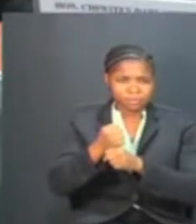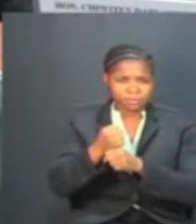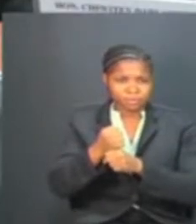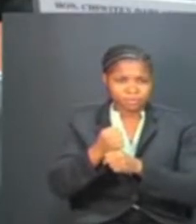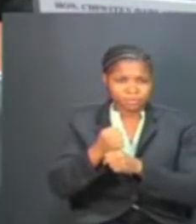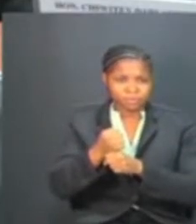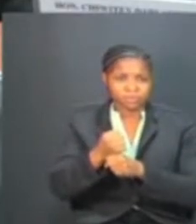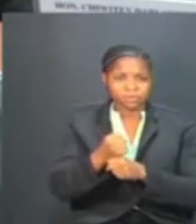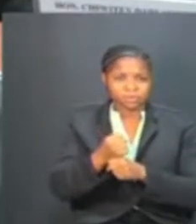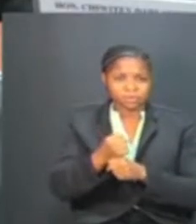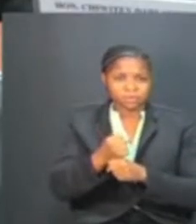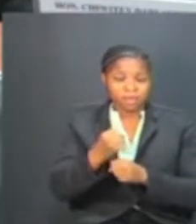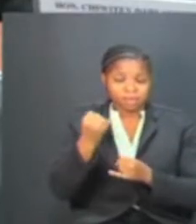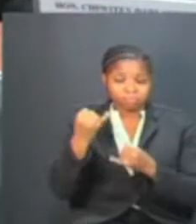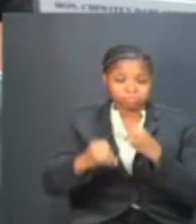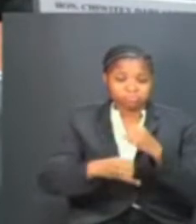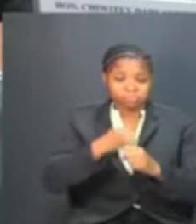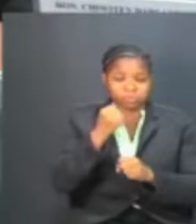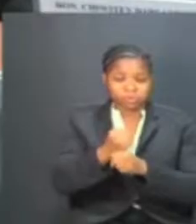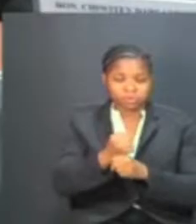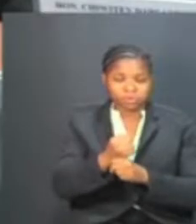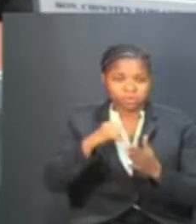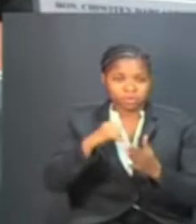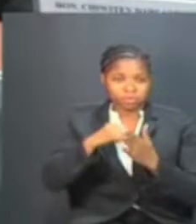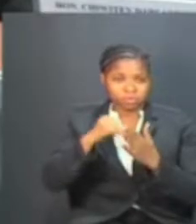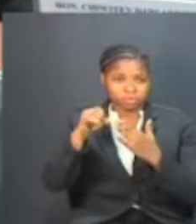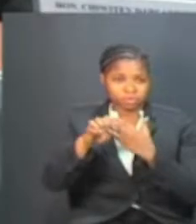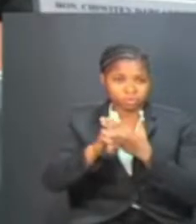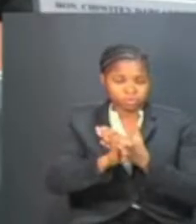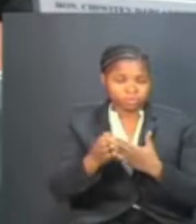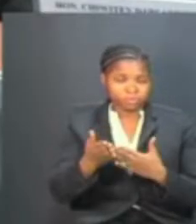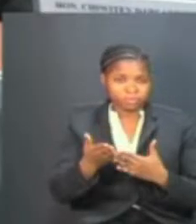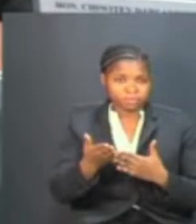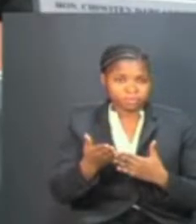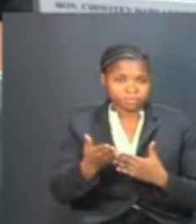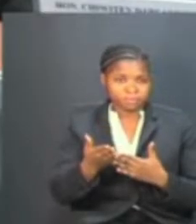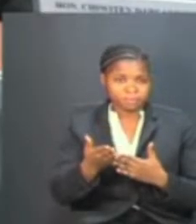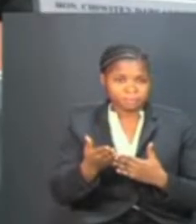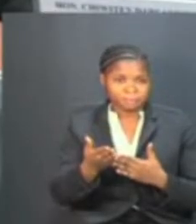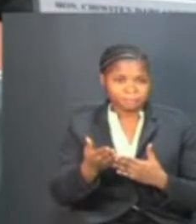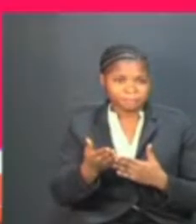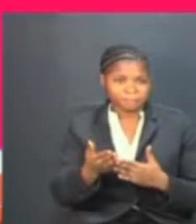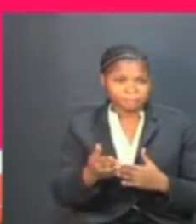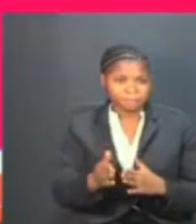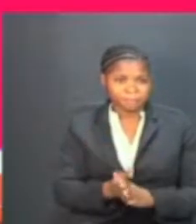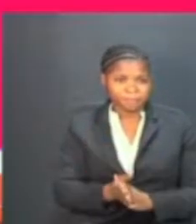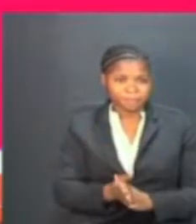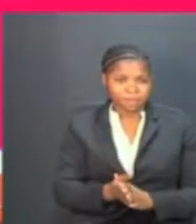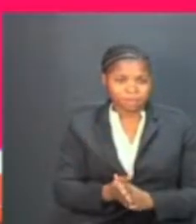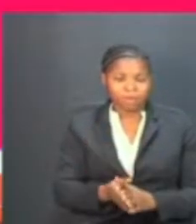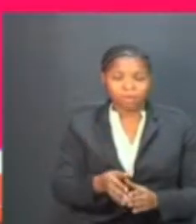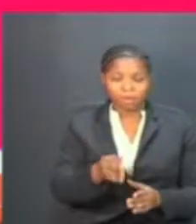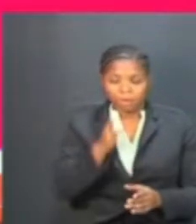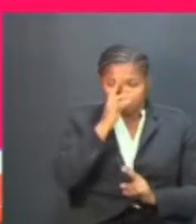under the bridge. And so I would rather congratulate all members. Question accordingly